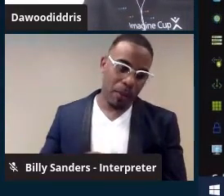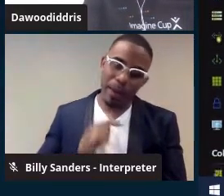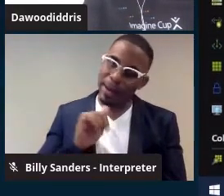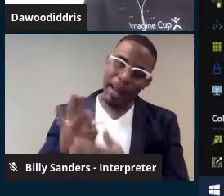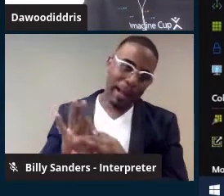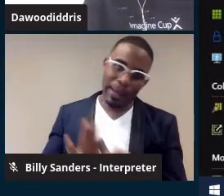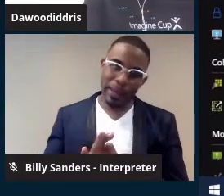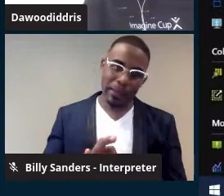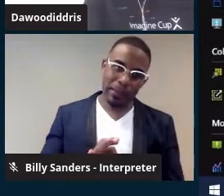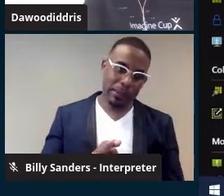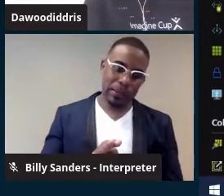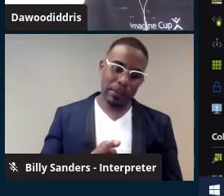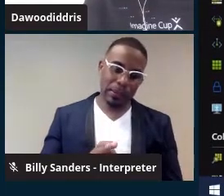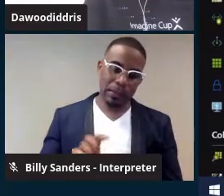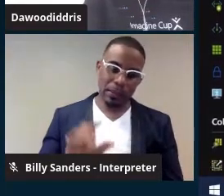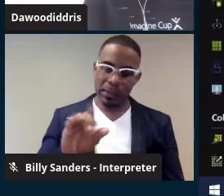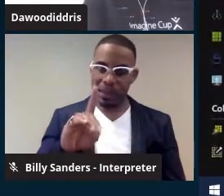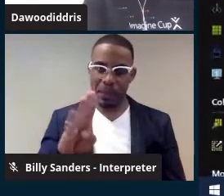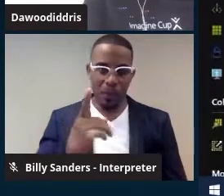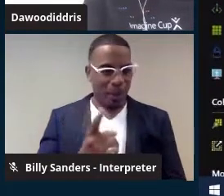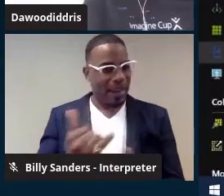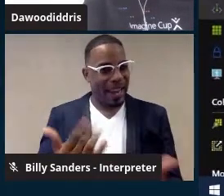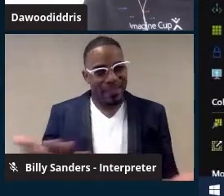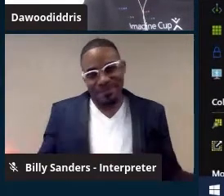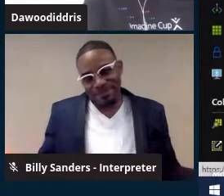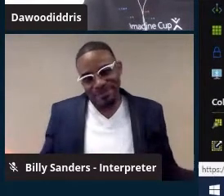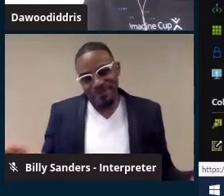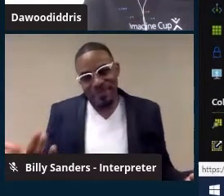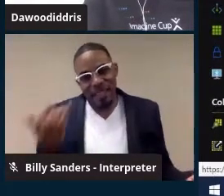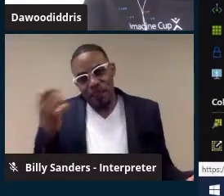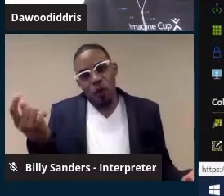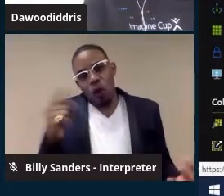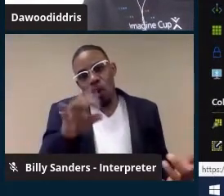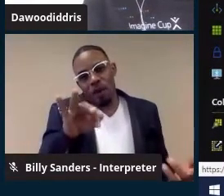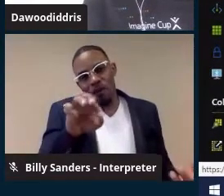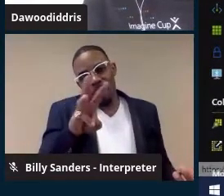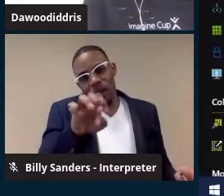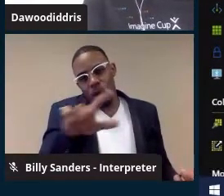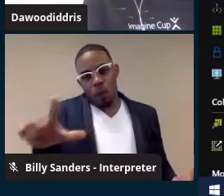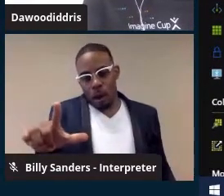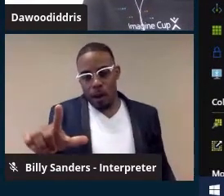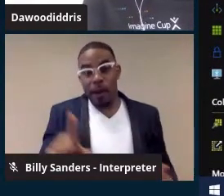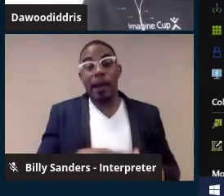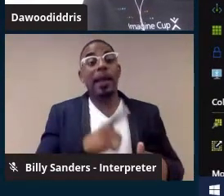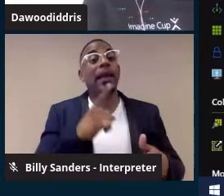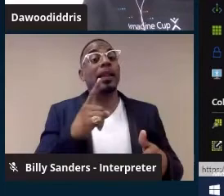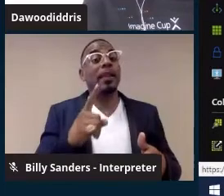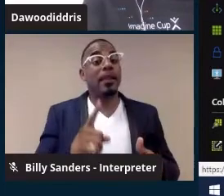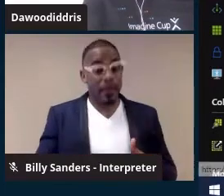connecting securely to our database right now. So we could go to firewall, and